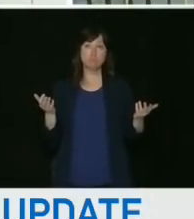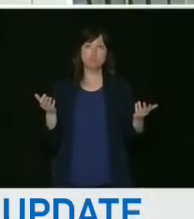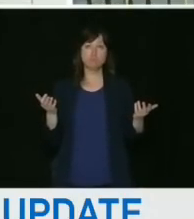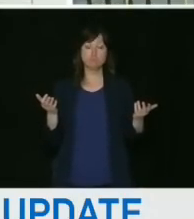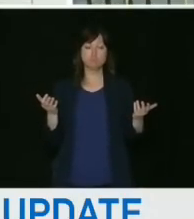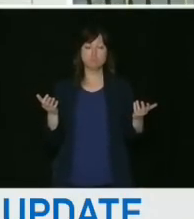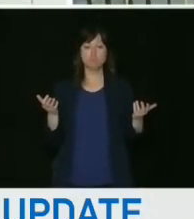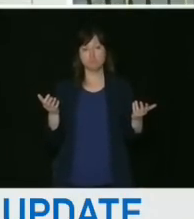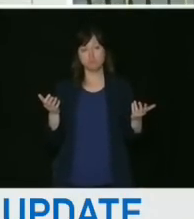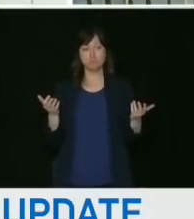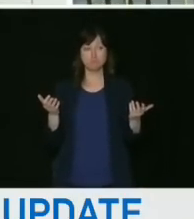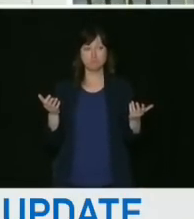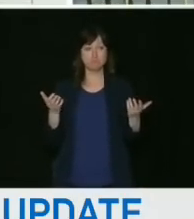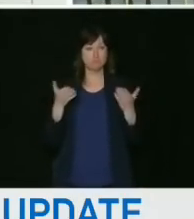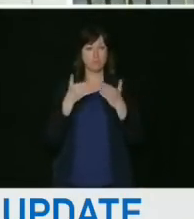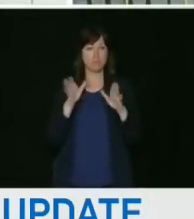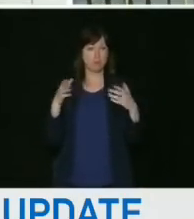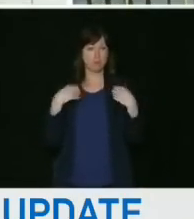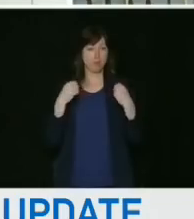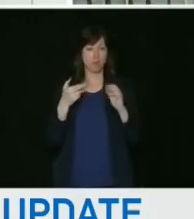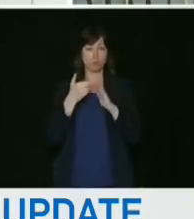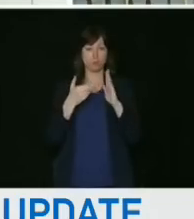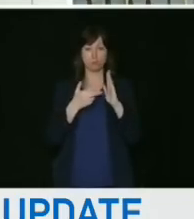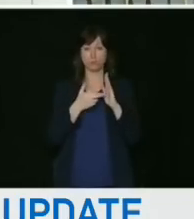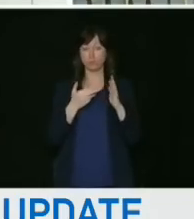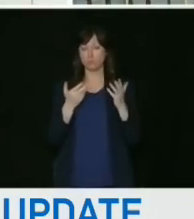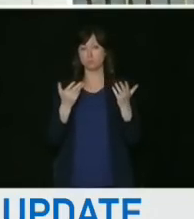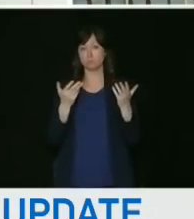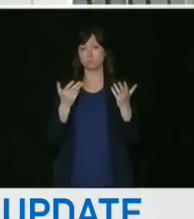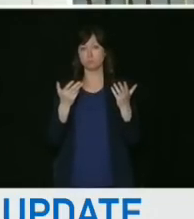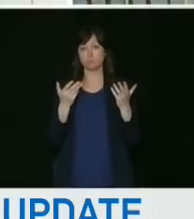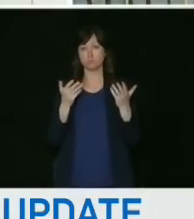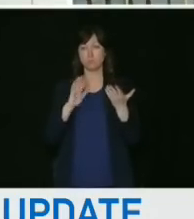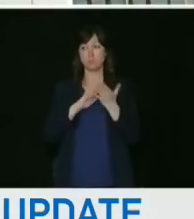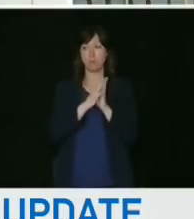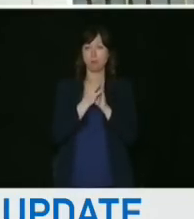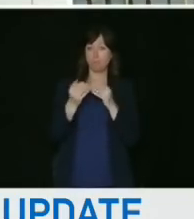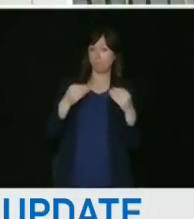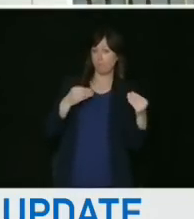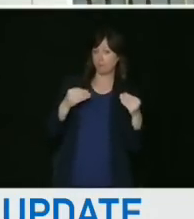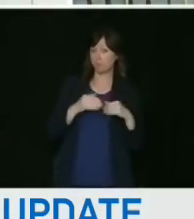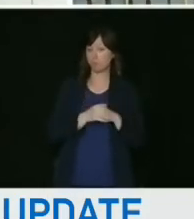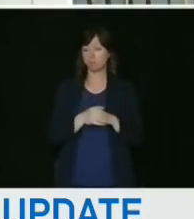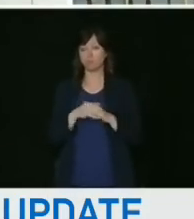to lift the public health measures,